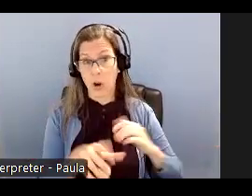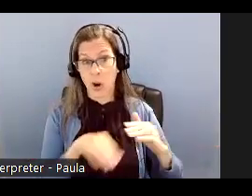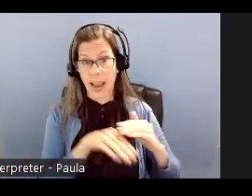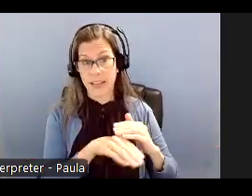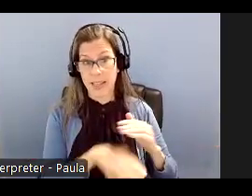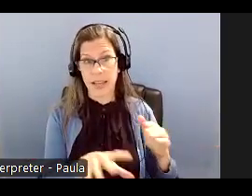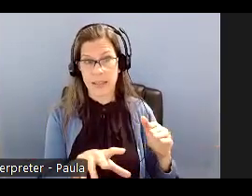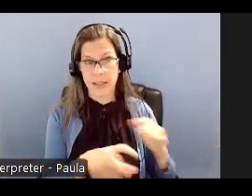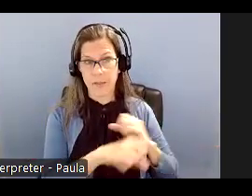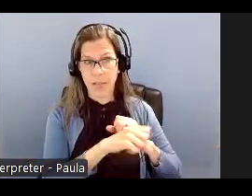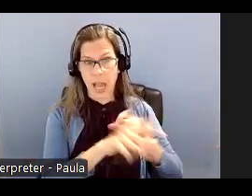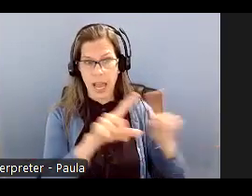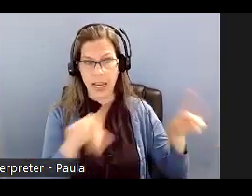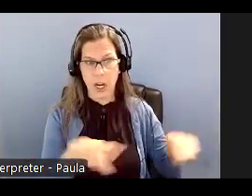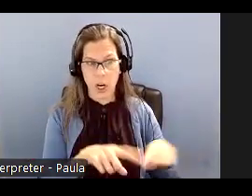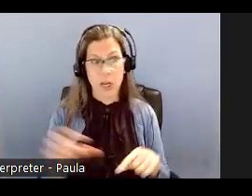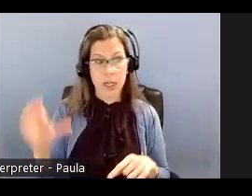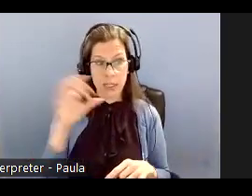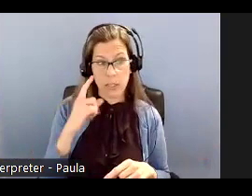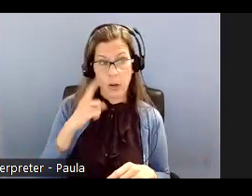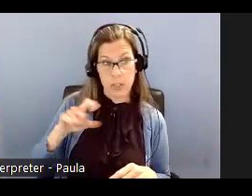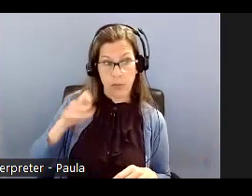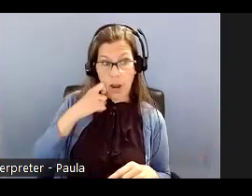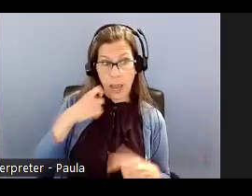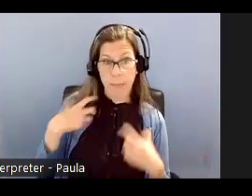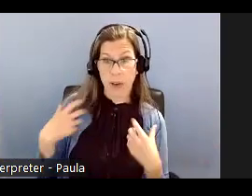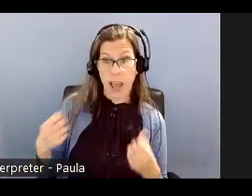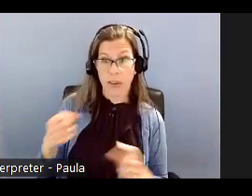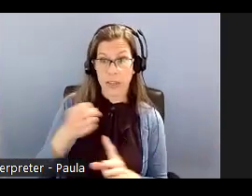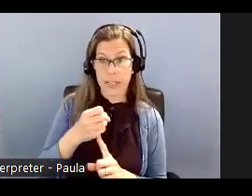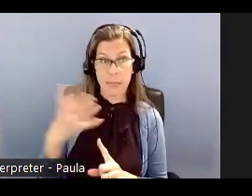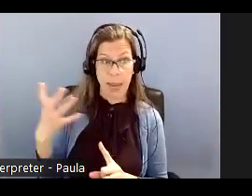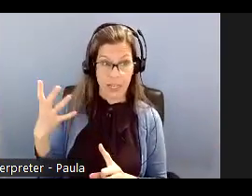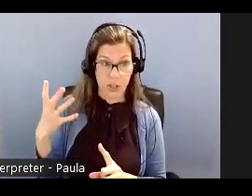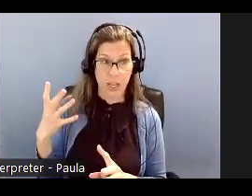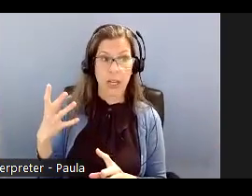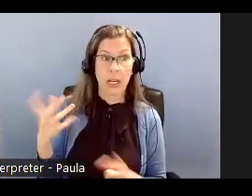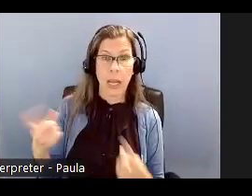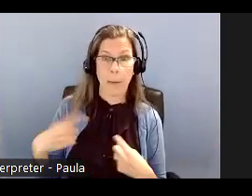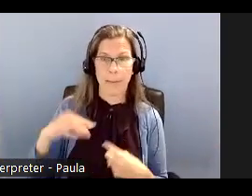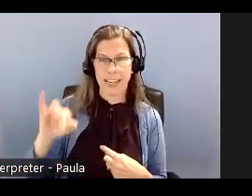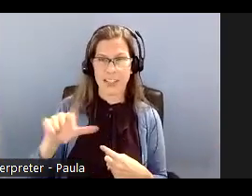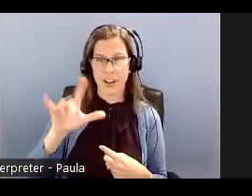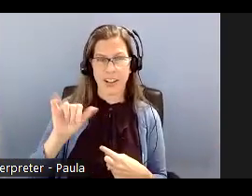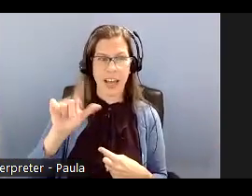And all you have to do is just search for the Apple Health expansion coming July 2024.